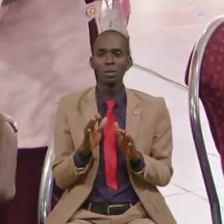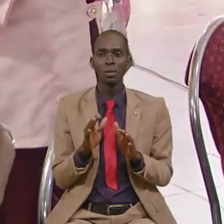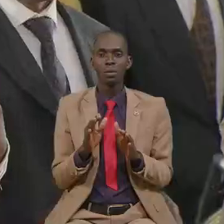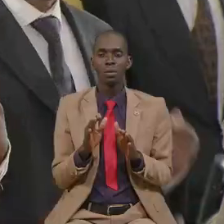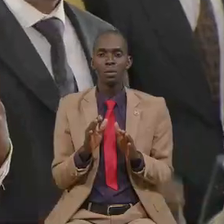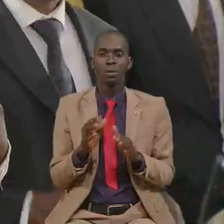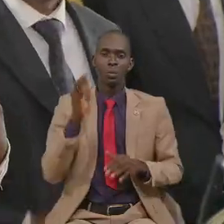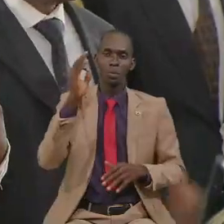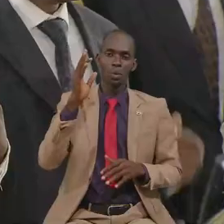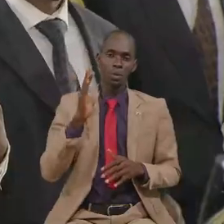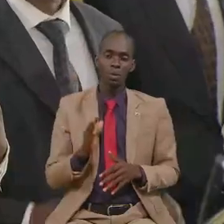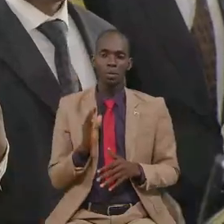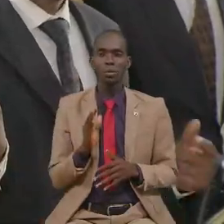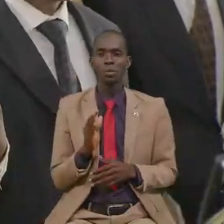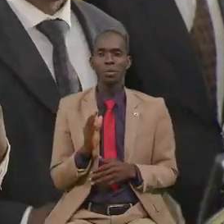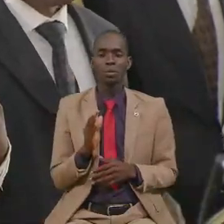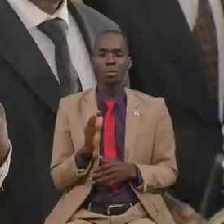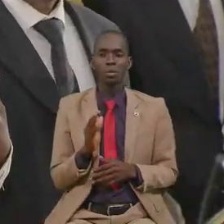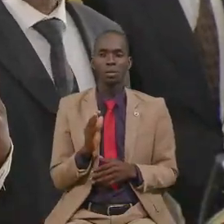pastor,